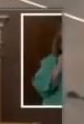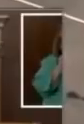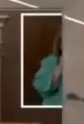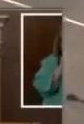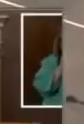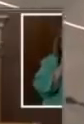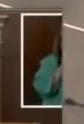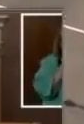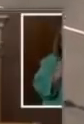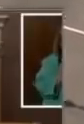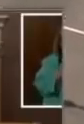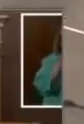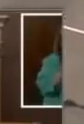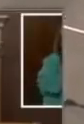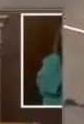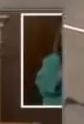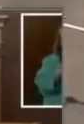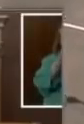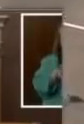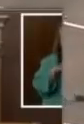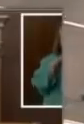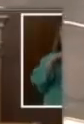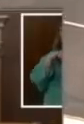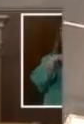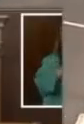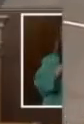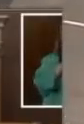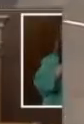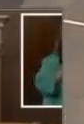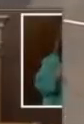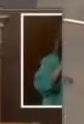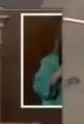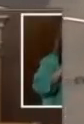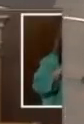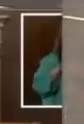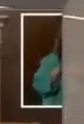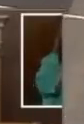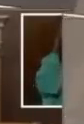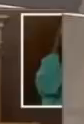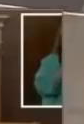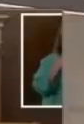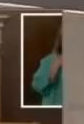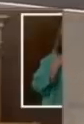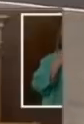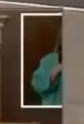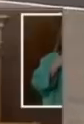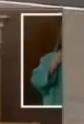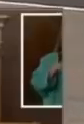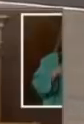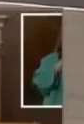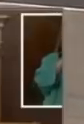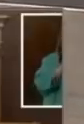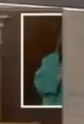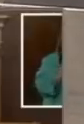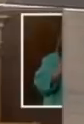full results so that this family can have a full accounting and the truth for what has